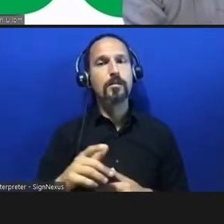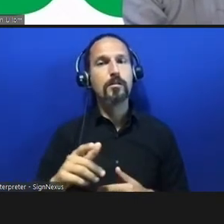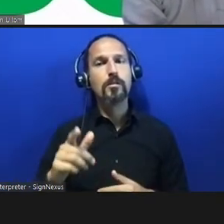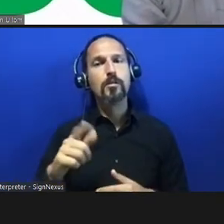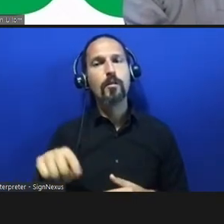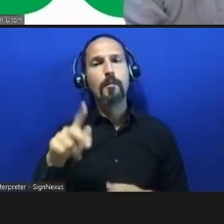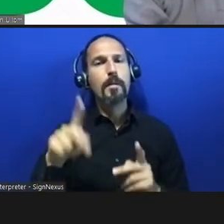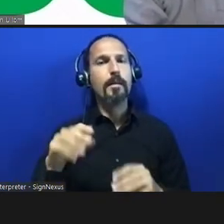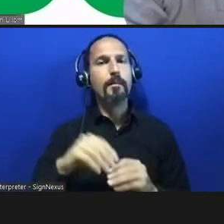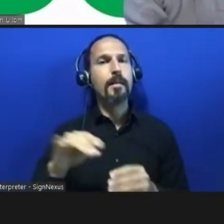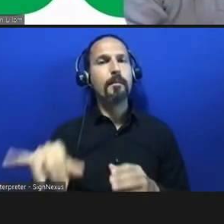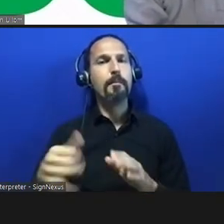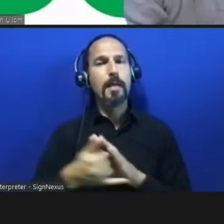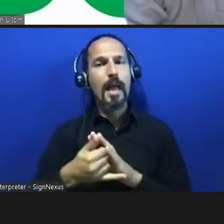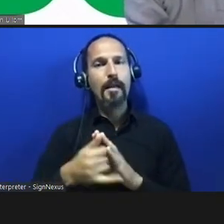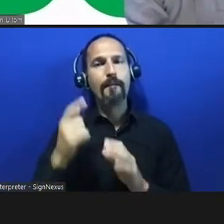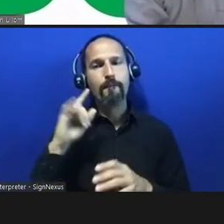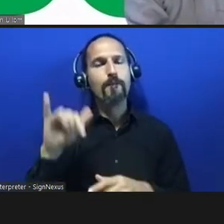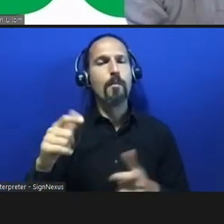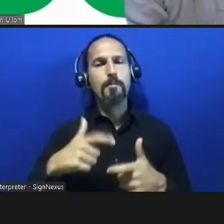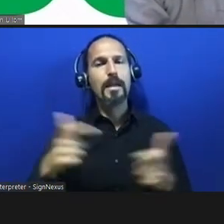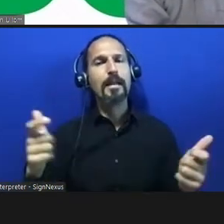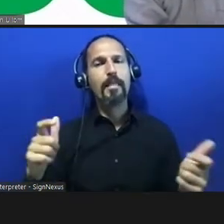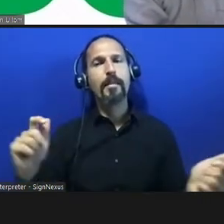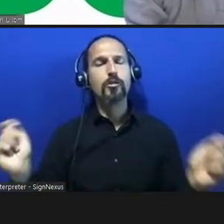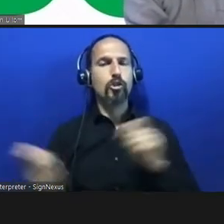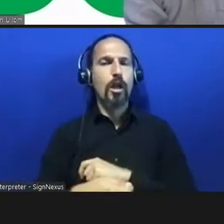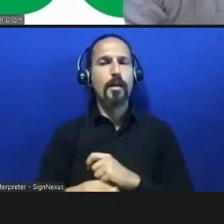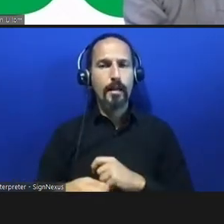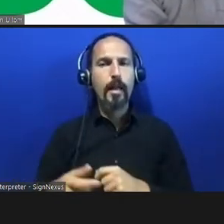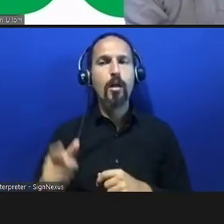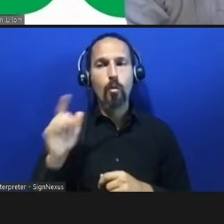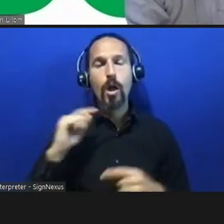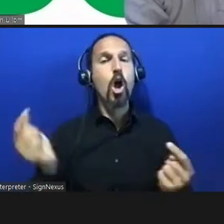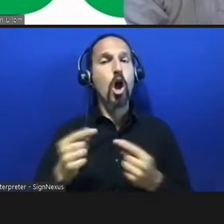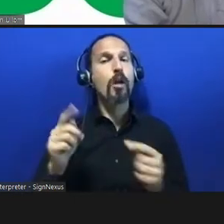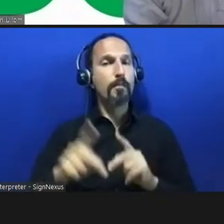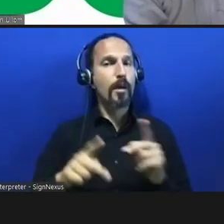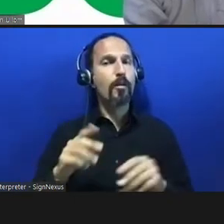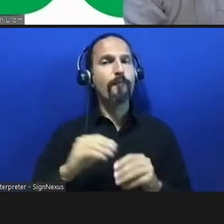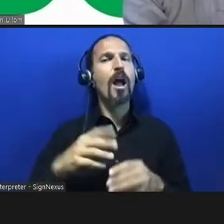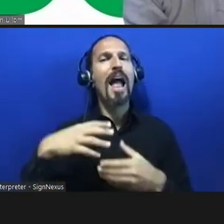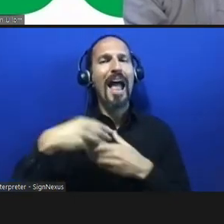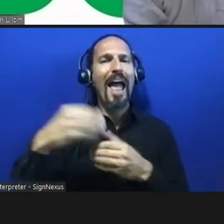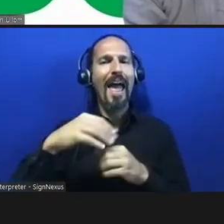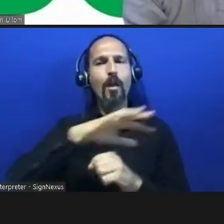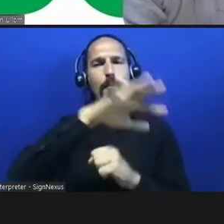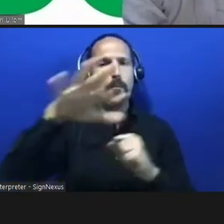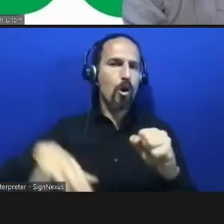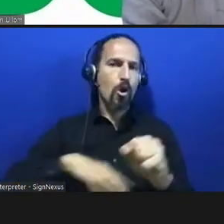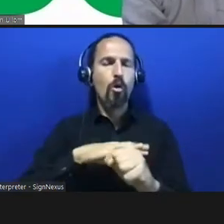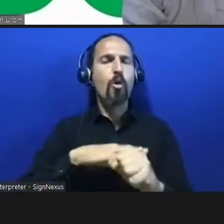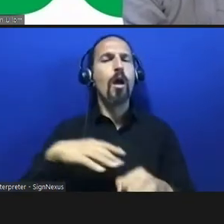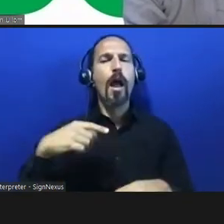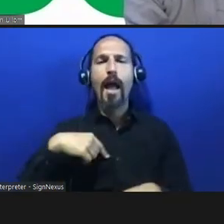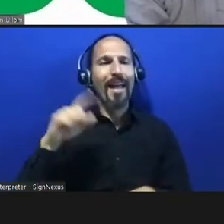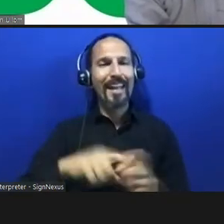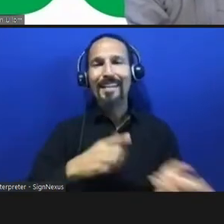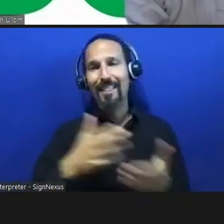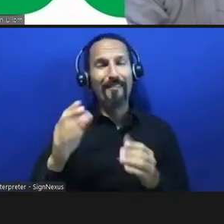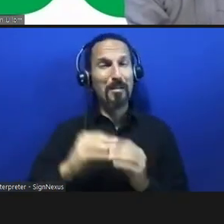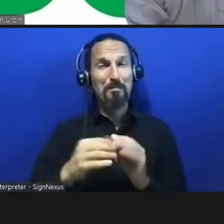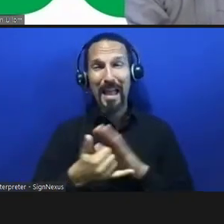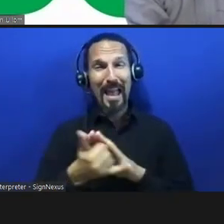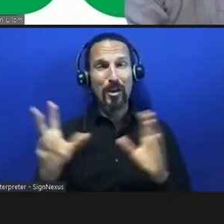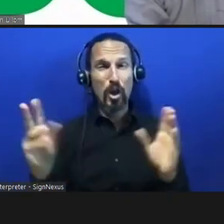Manhattan to cause this this drastic thing to happen to us because it's going to hurt the people in the outer boroughs so I can't make deliveries in Manhattan